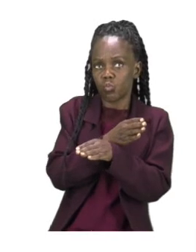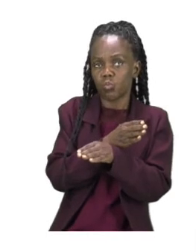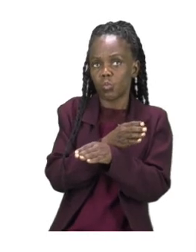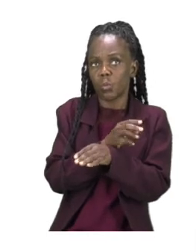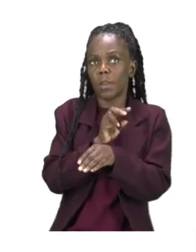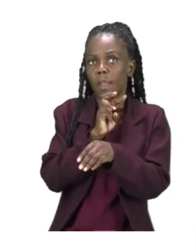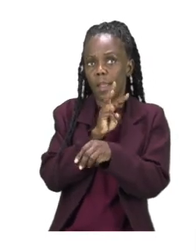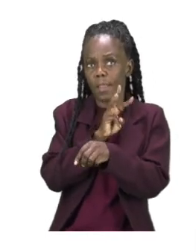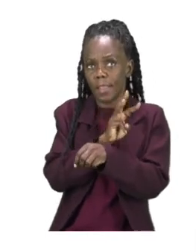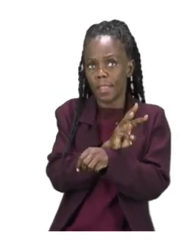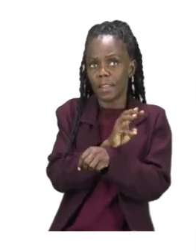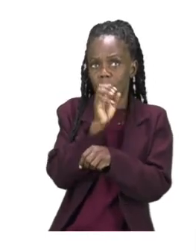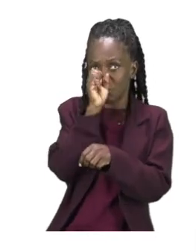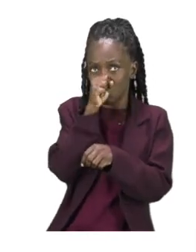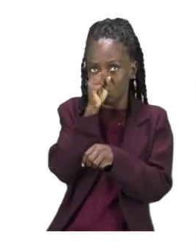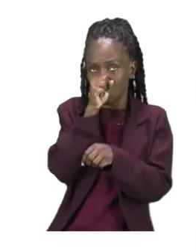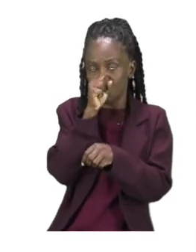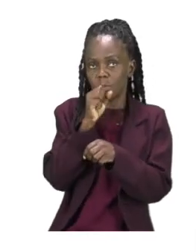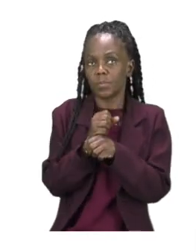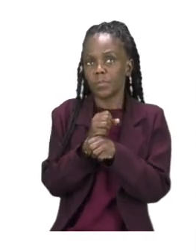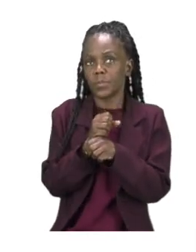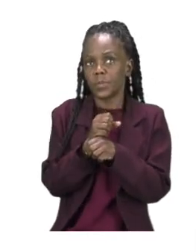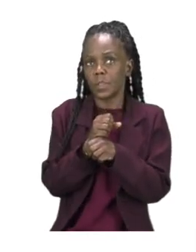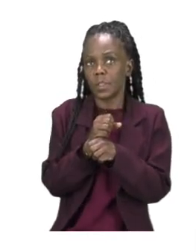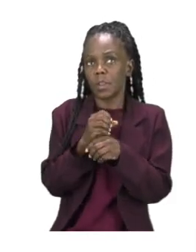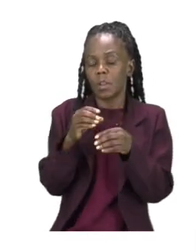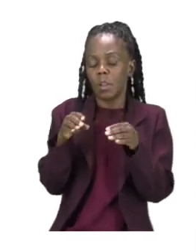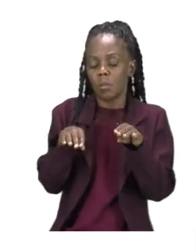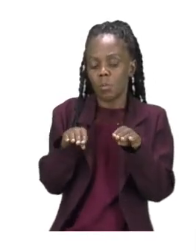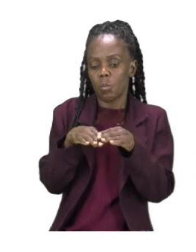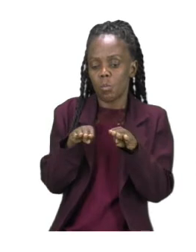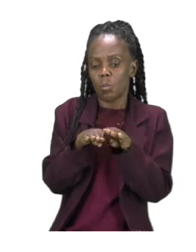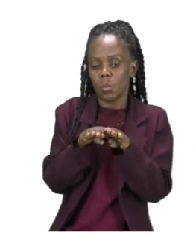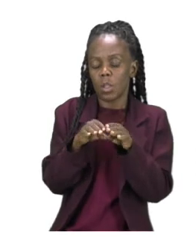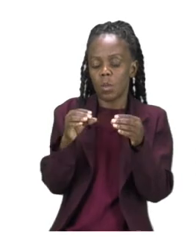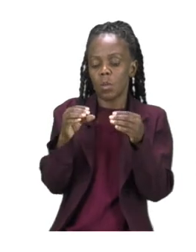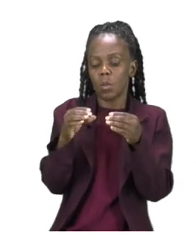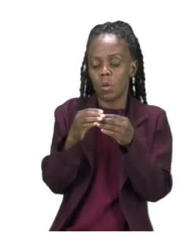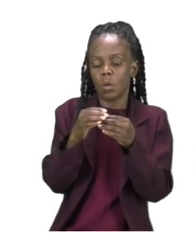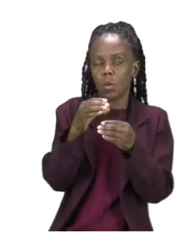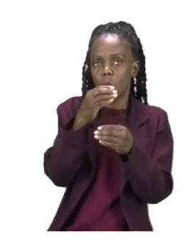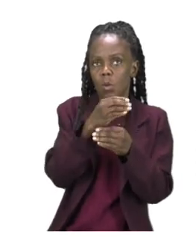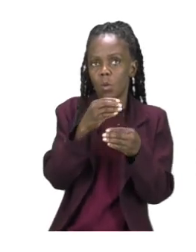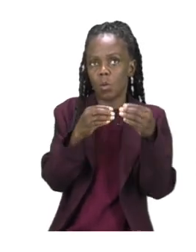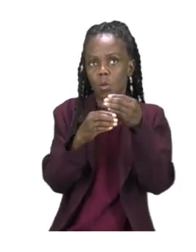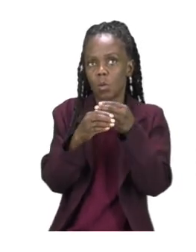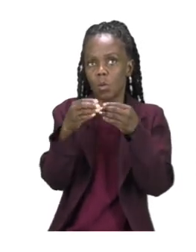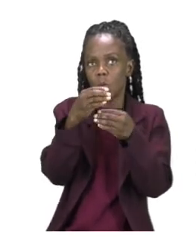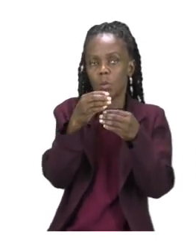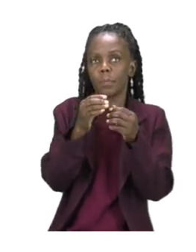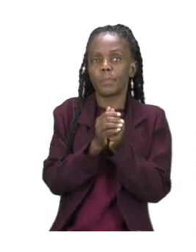house to be made out of bricks. So the 3 little pigs got